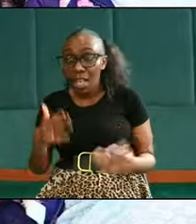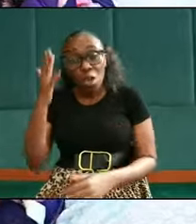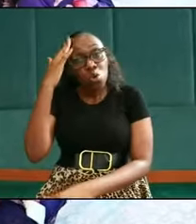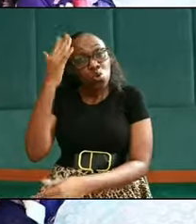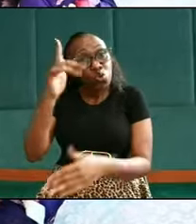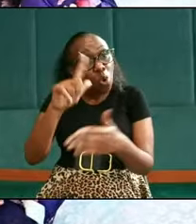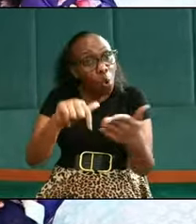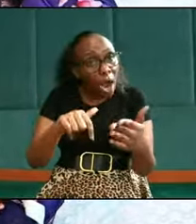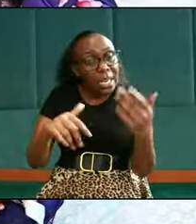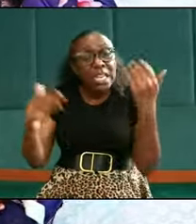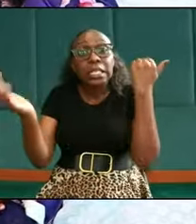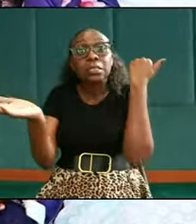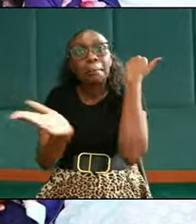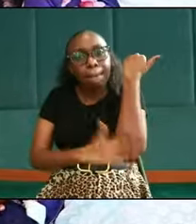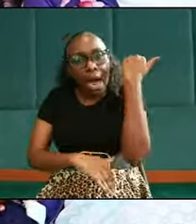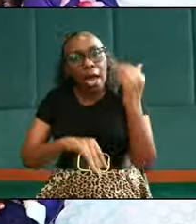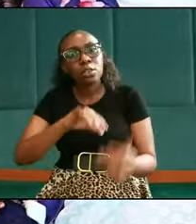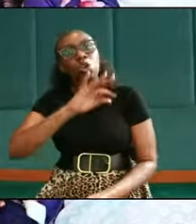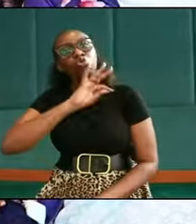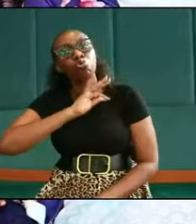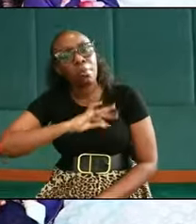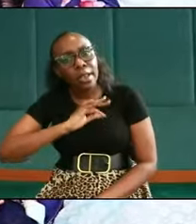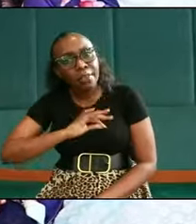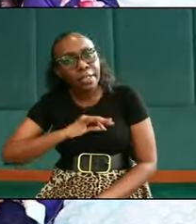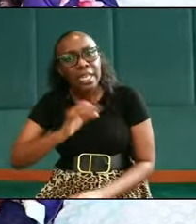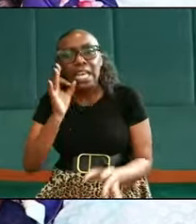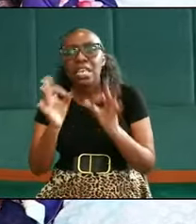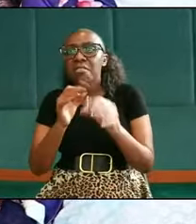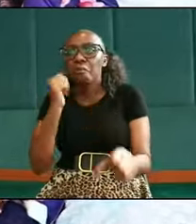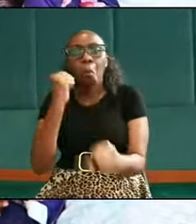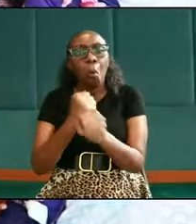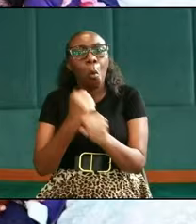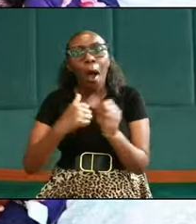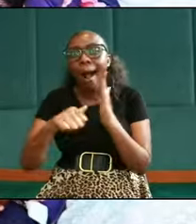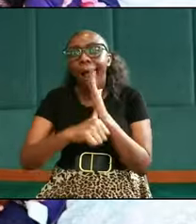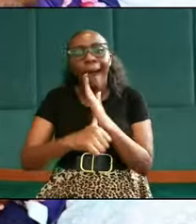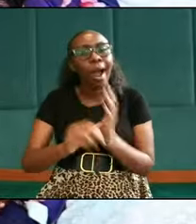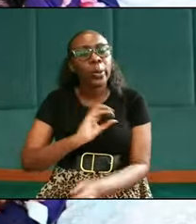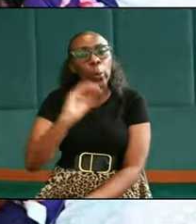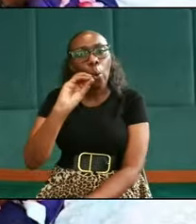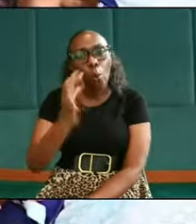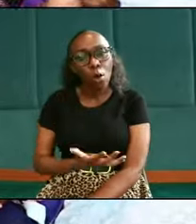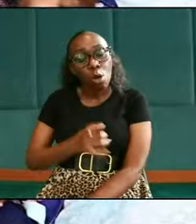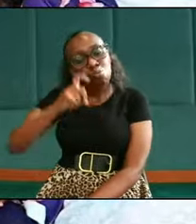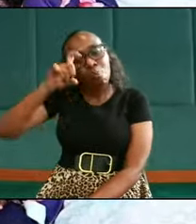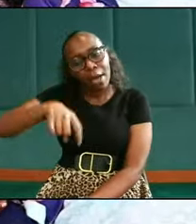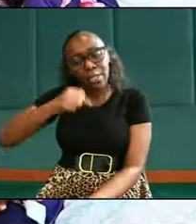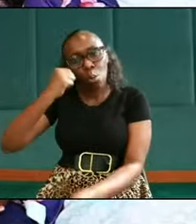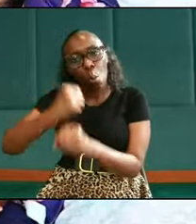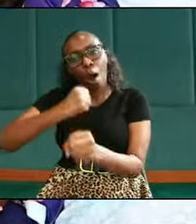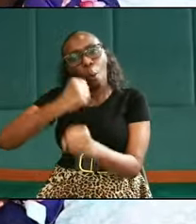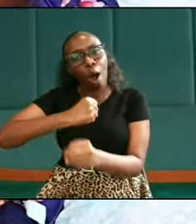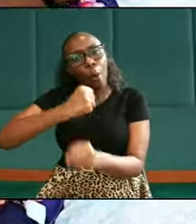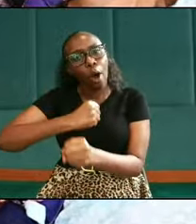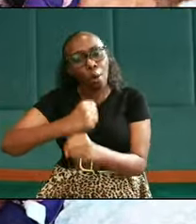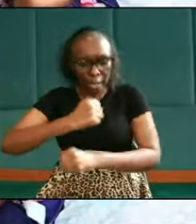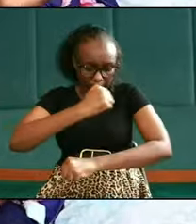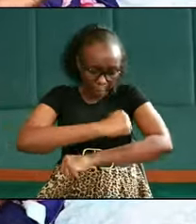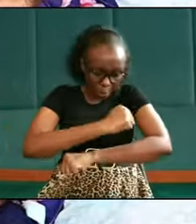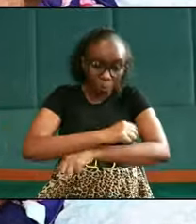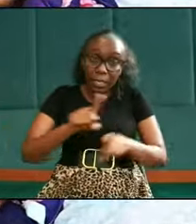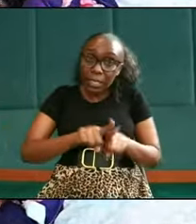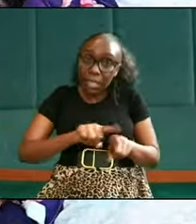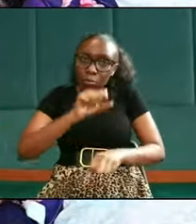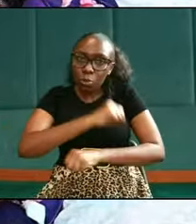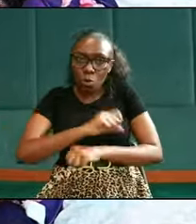it is bad to gain what you have not worked hard for. Okay? We must work hard even in school. We have to study